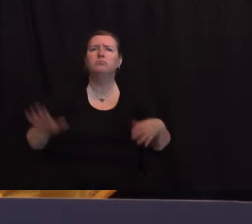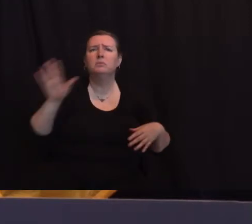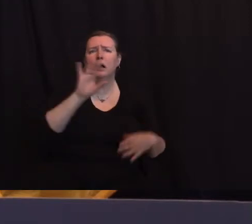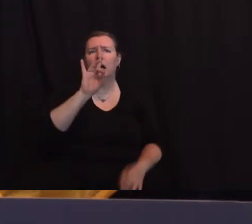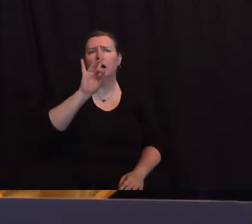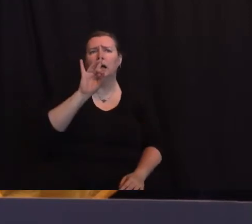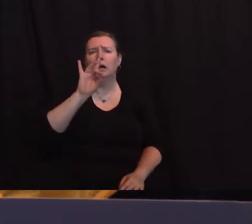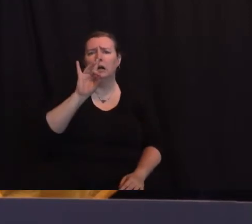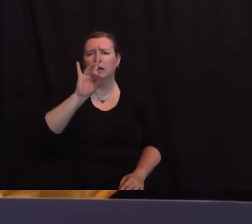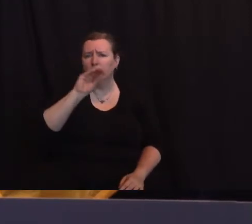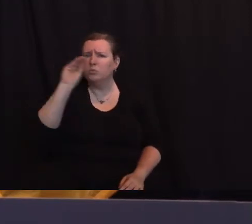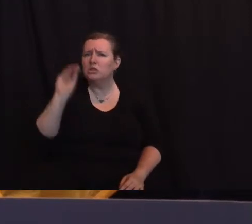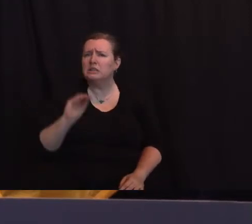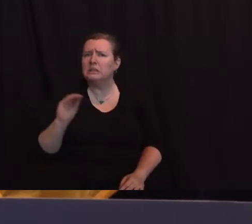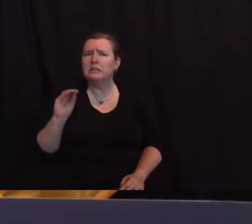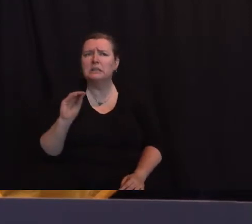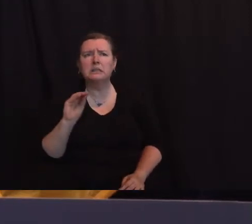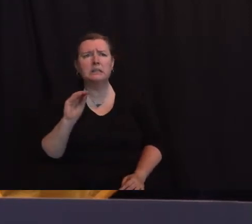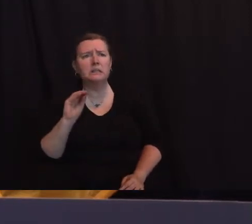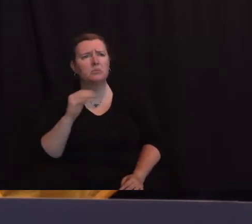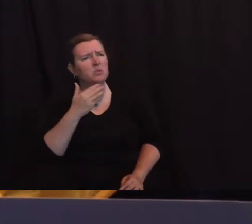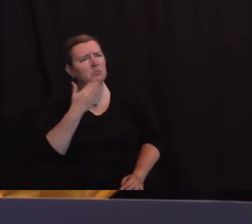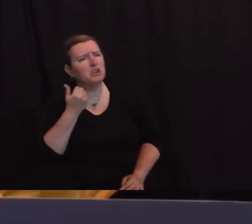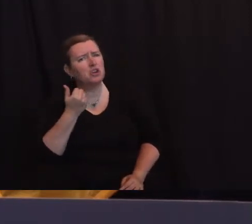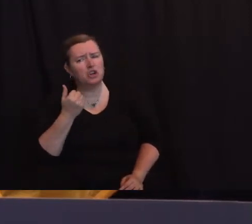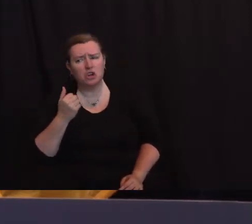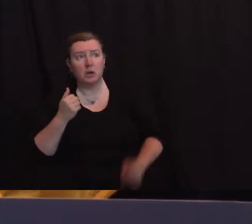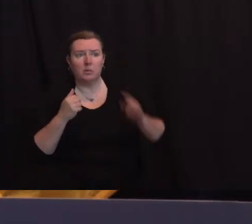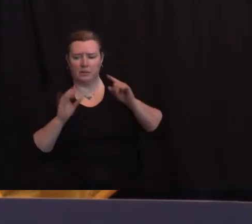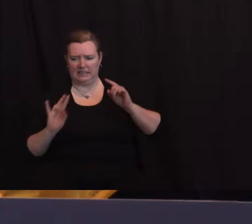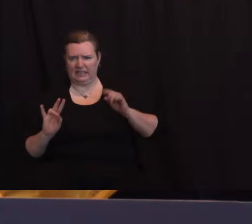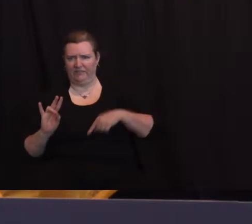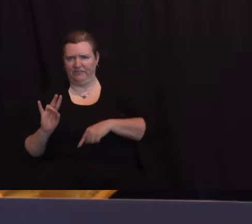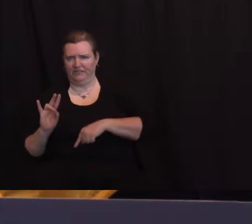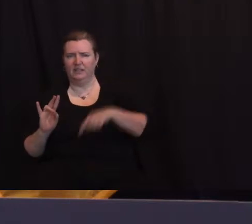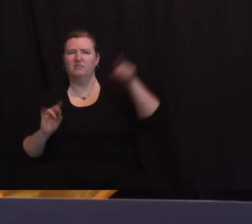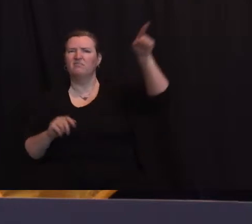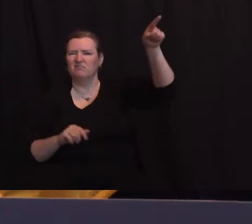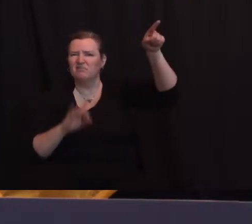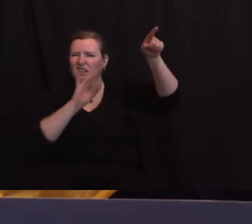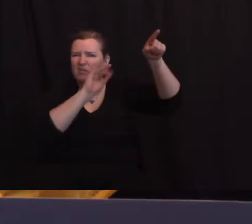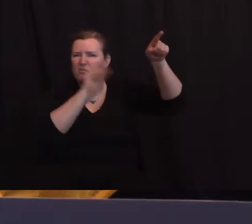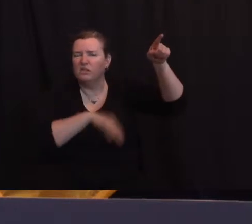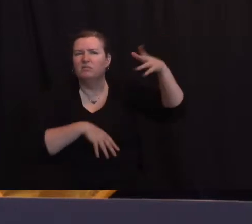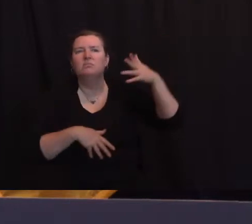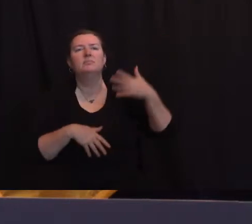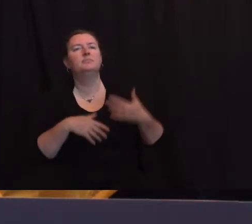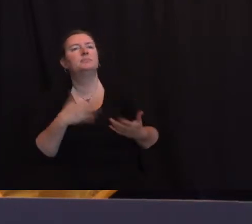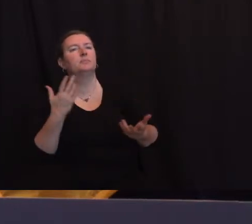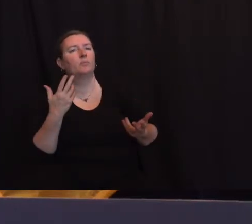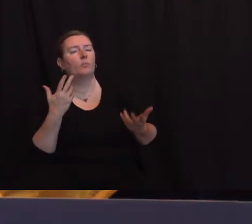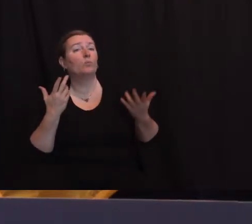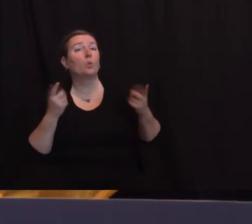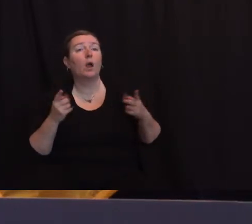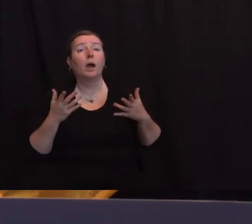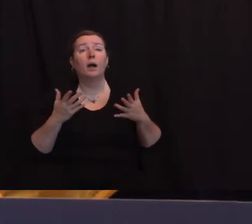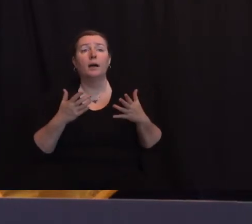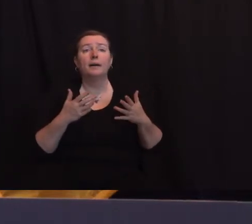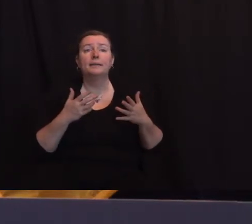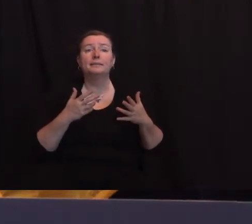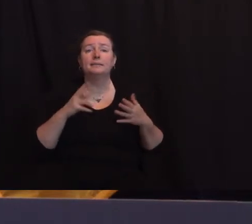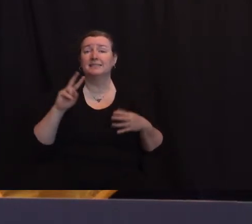I think we were a little bit better, around 7%. Do we know what the current situation is? And could all of